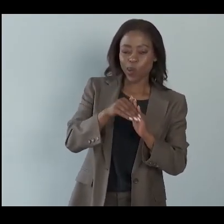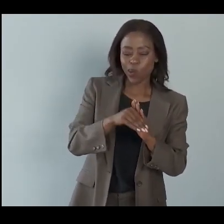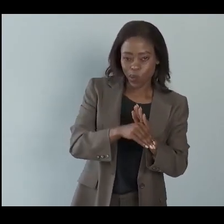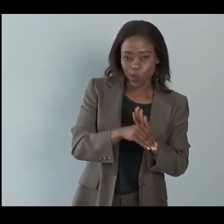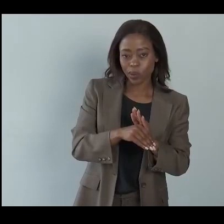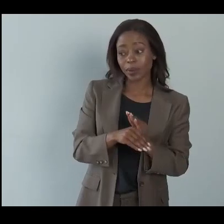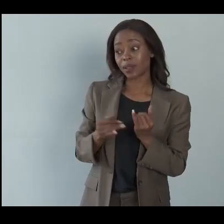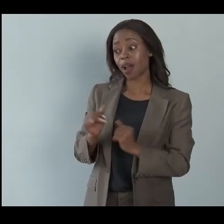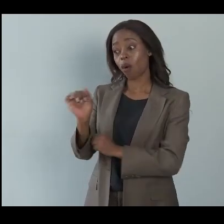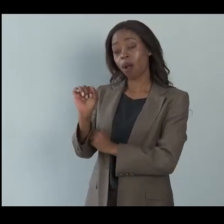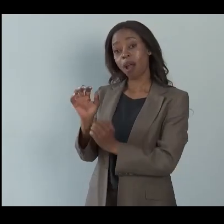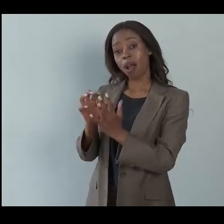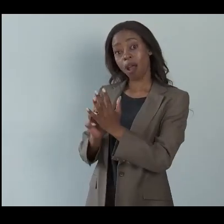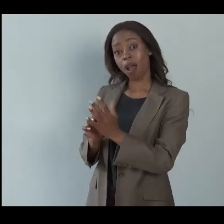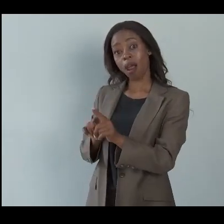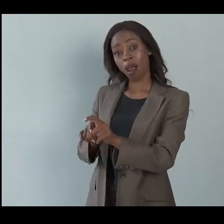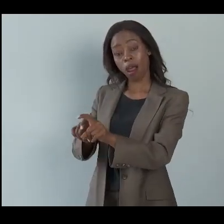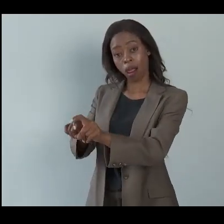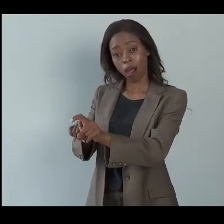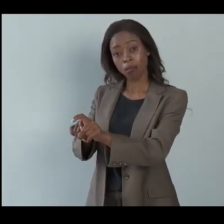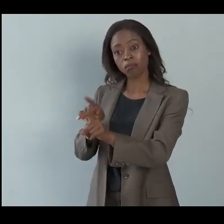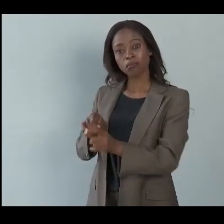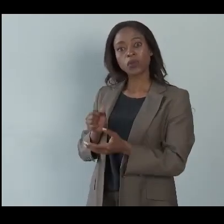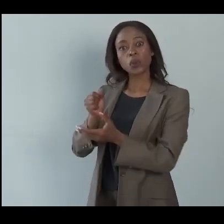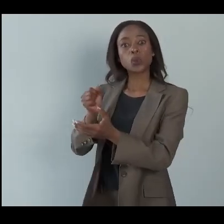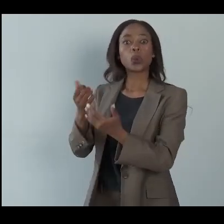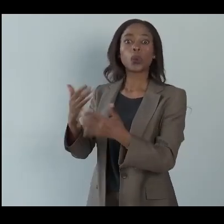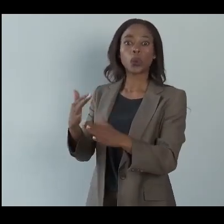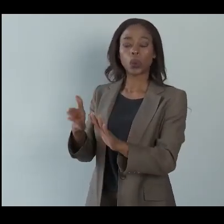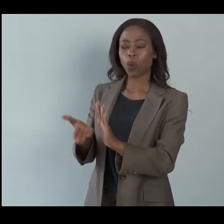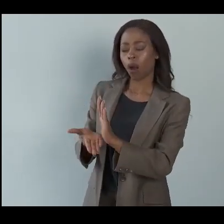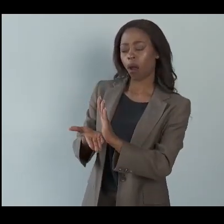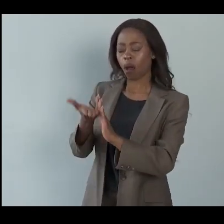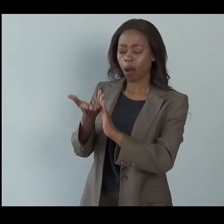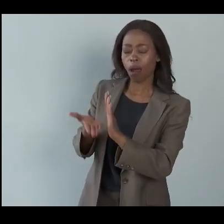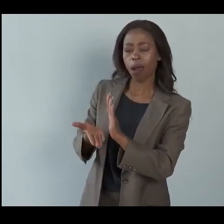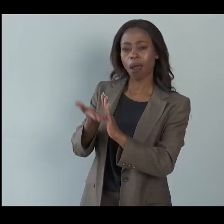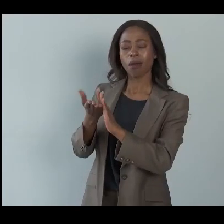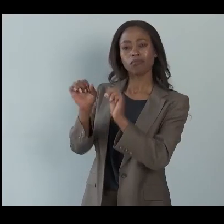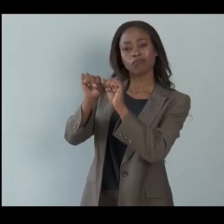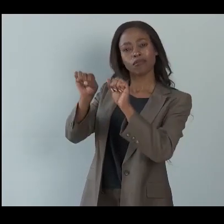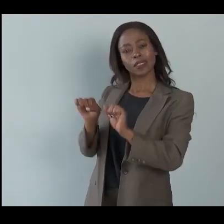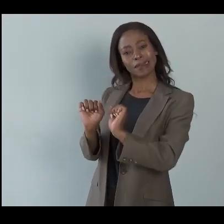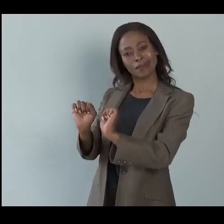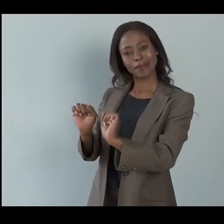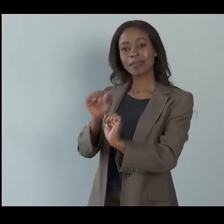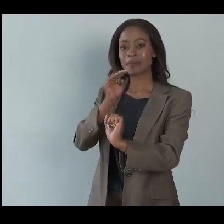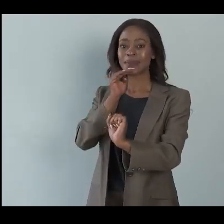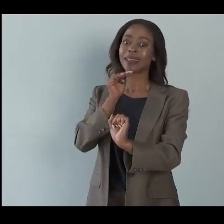Netstar is currently in an investment cycle, particularly in upgrading its systems, which led to an increase in